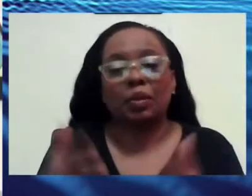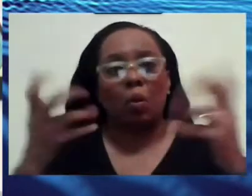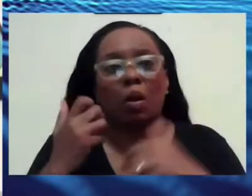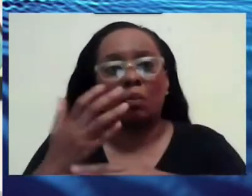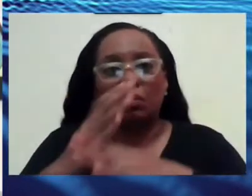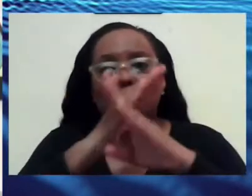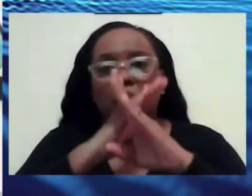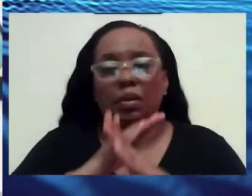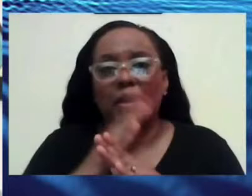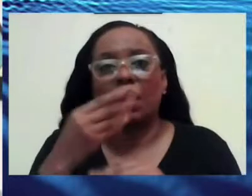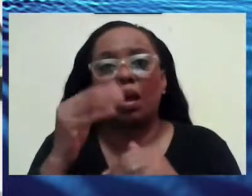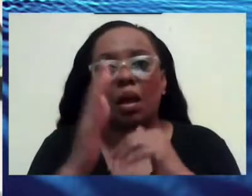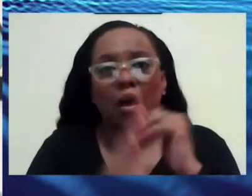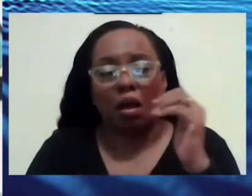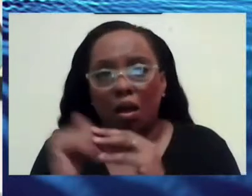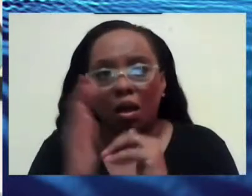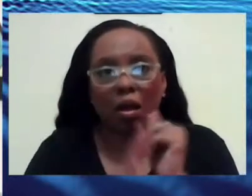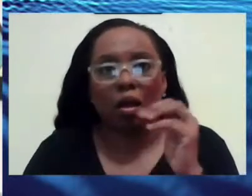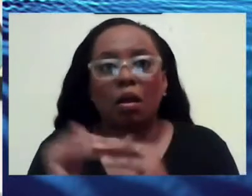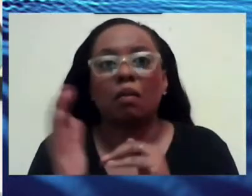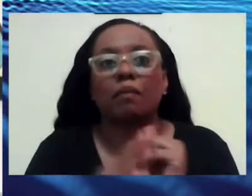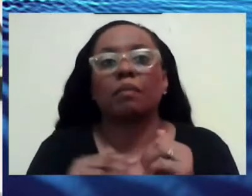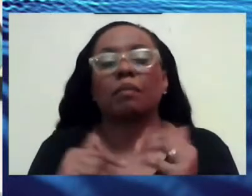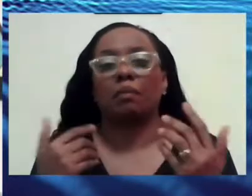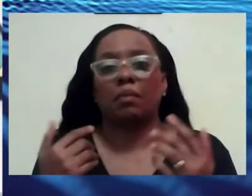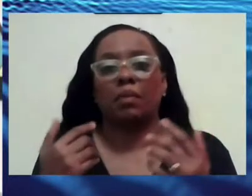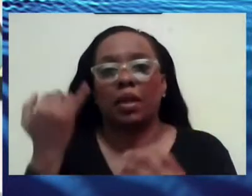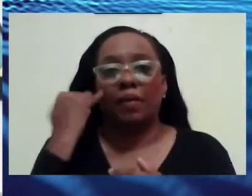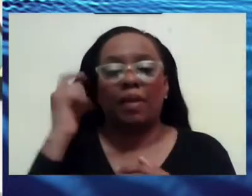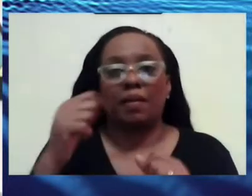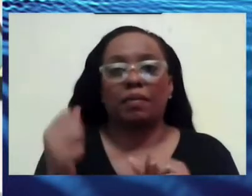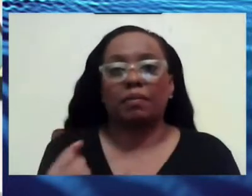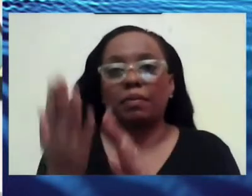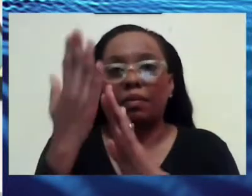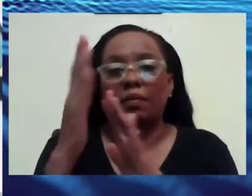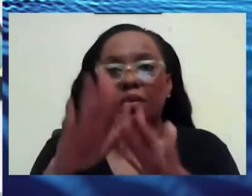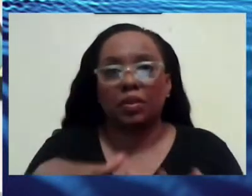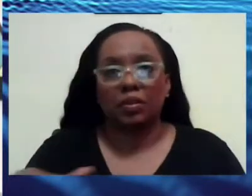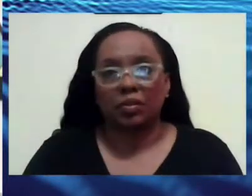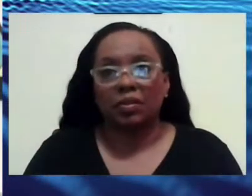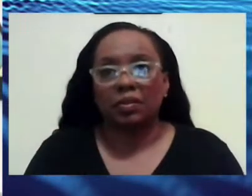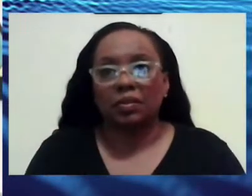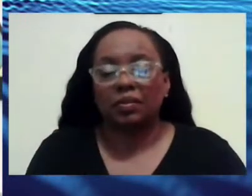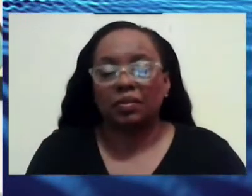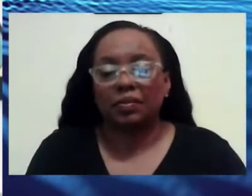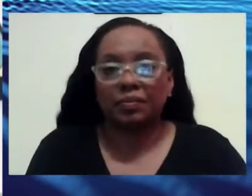possible and comfort to people once they have to interface with children at schools.